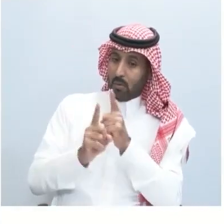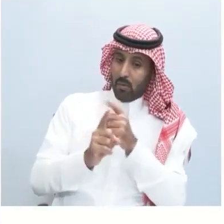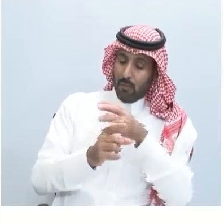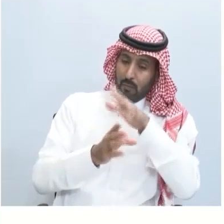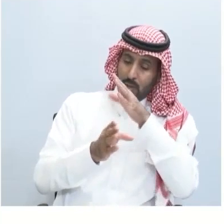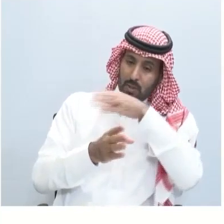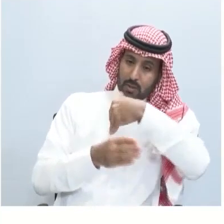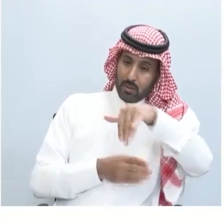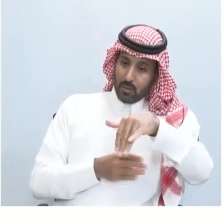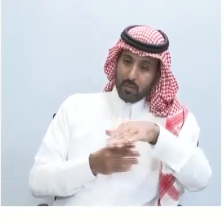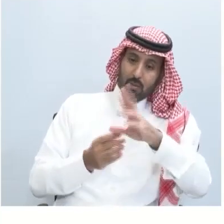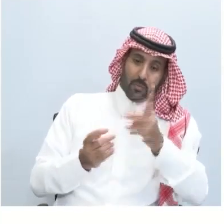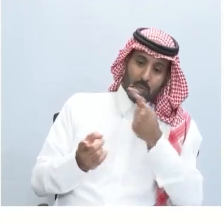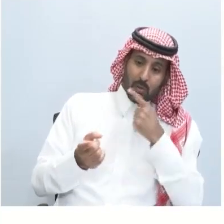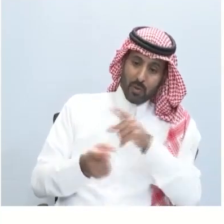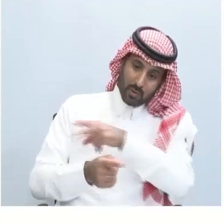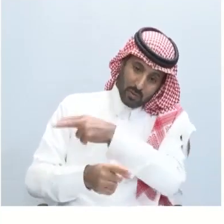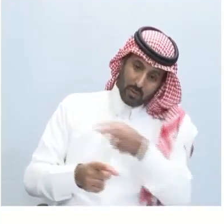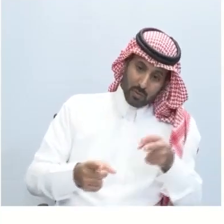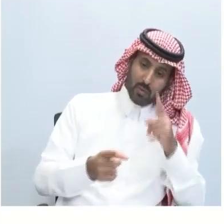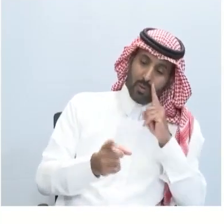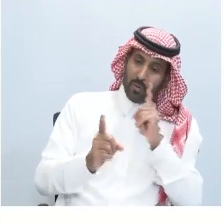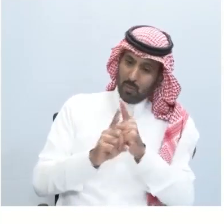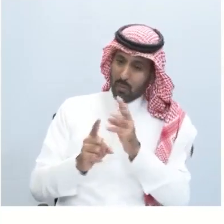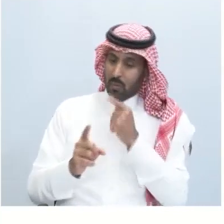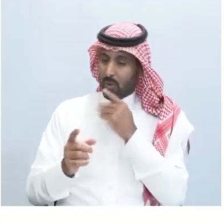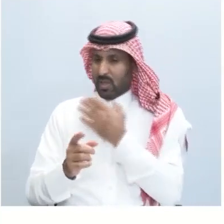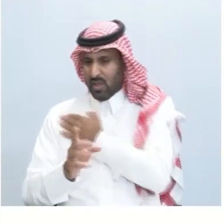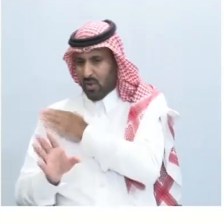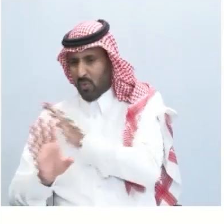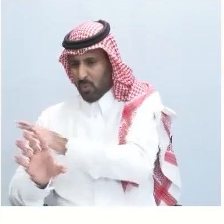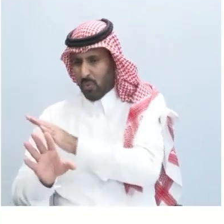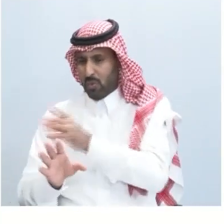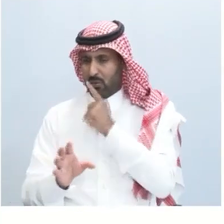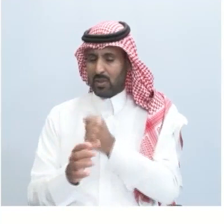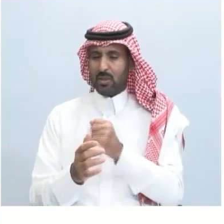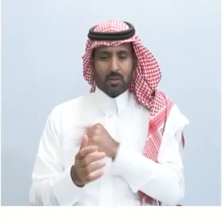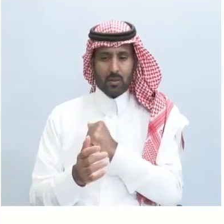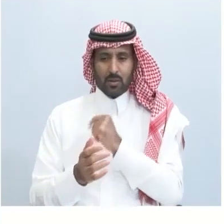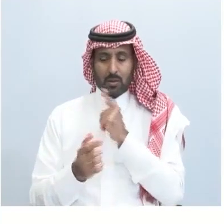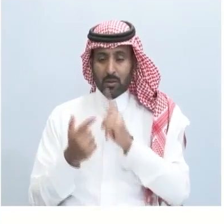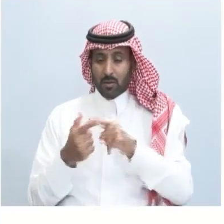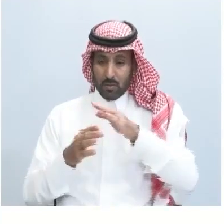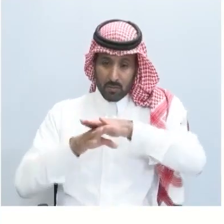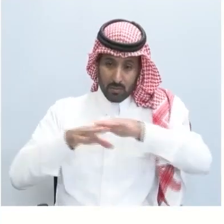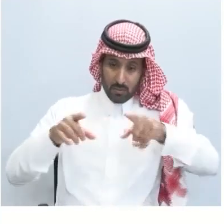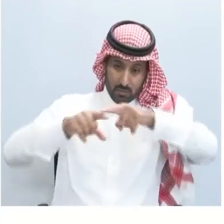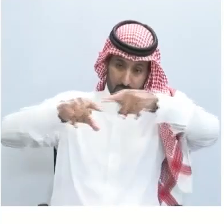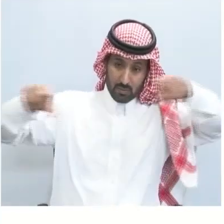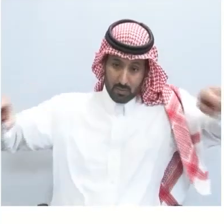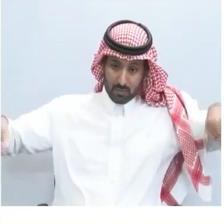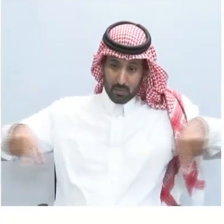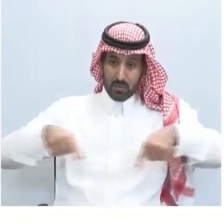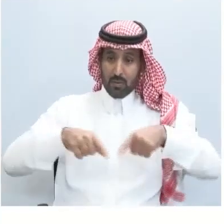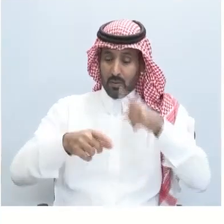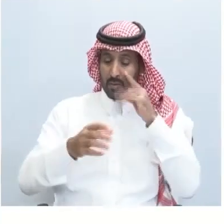zone. They may redirect the puck with any other part of their bodies, but not kick it. The boards surrounding the ice keep the